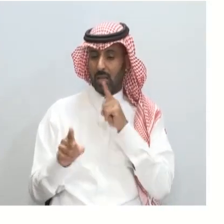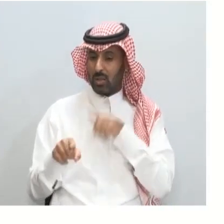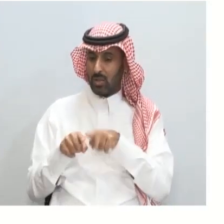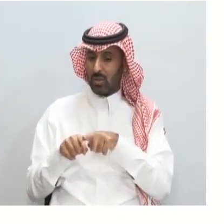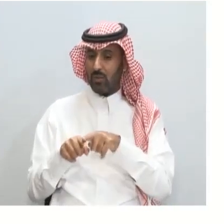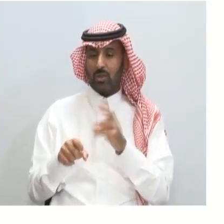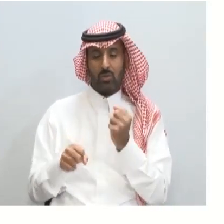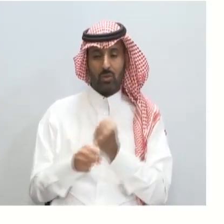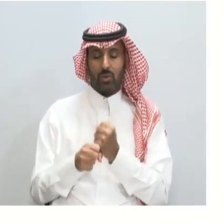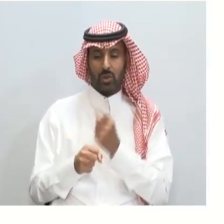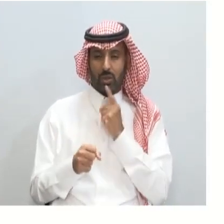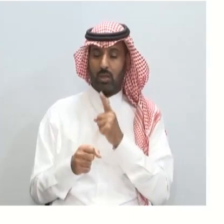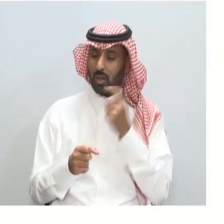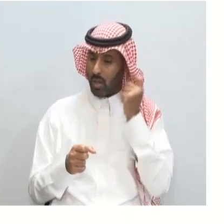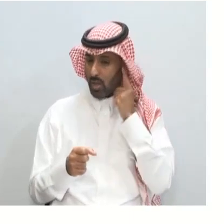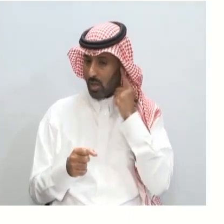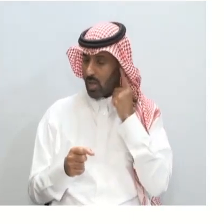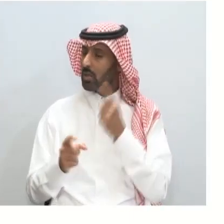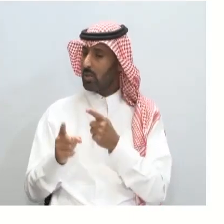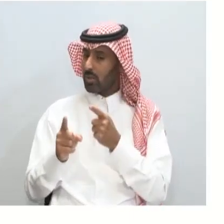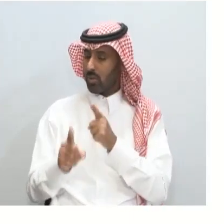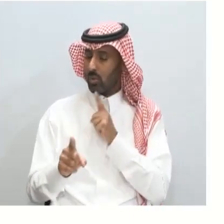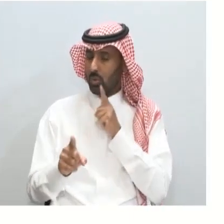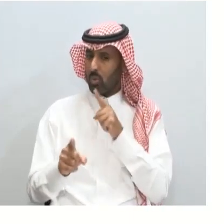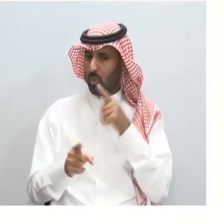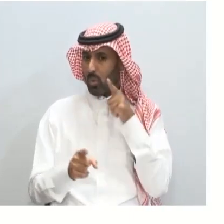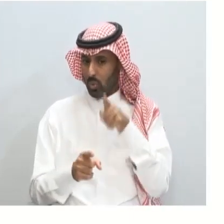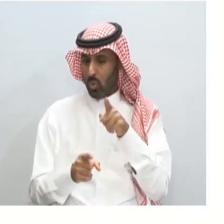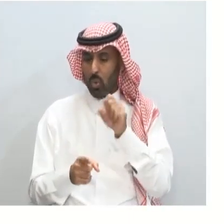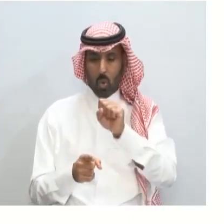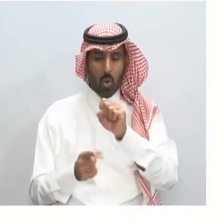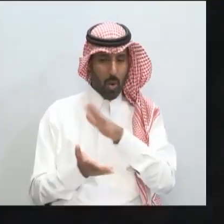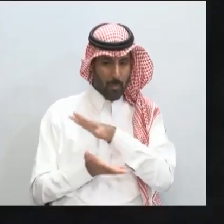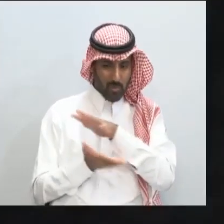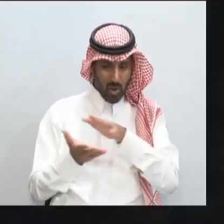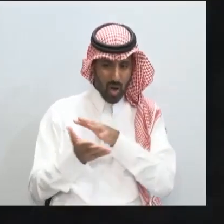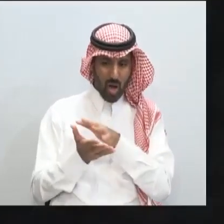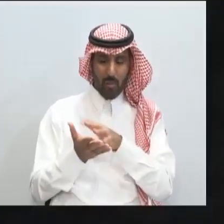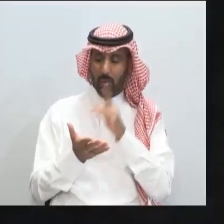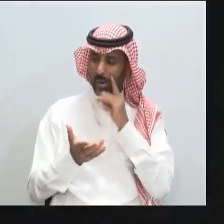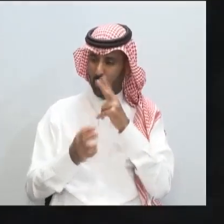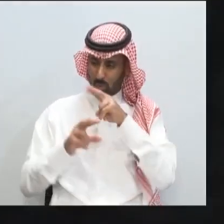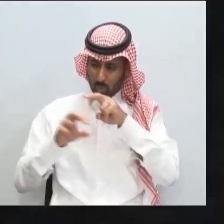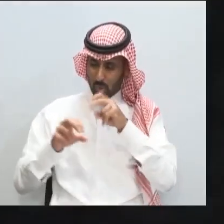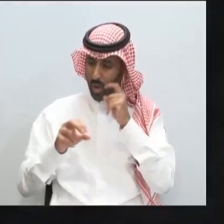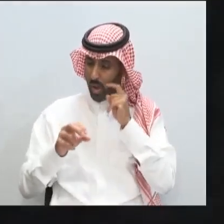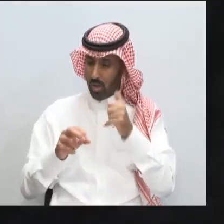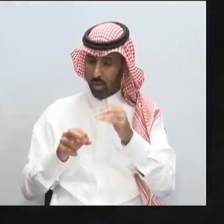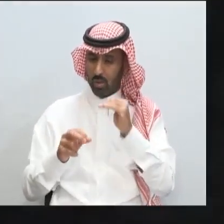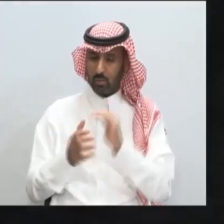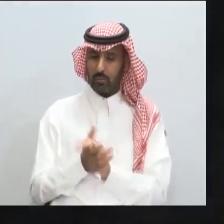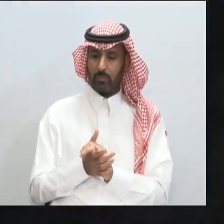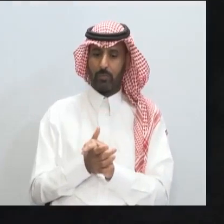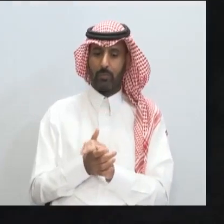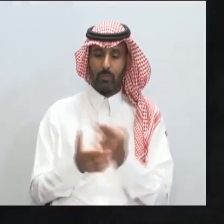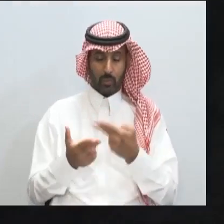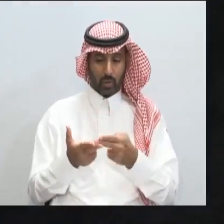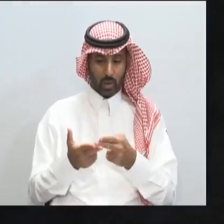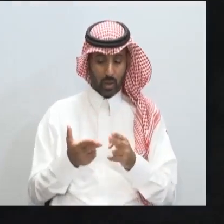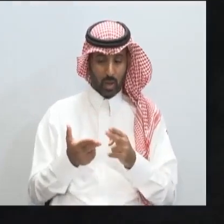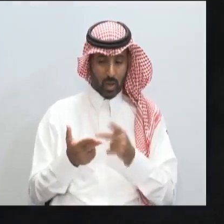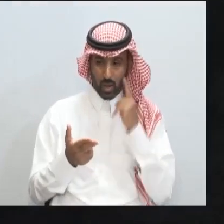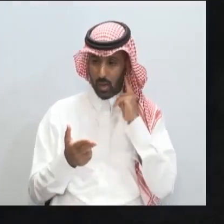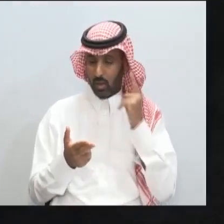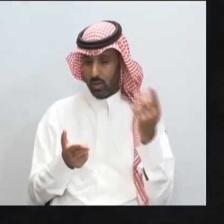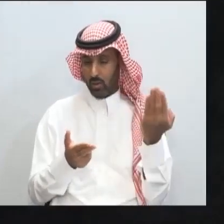do. They listen to your problems and together you try to come up with a solution. So